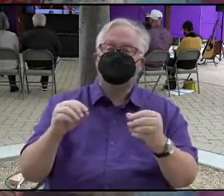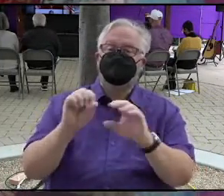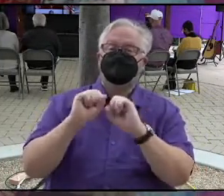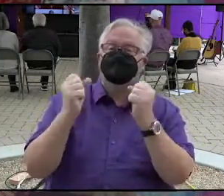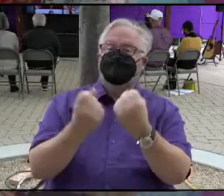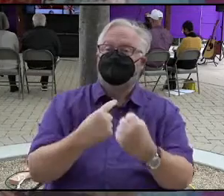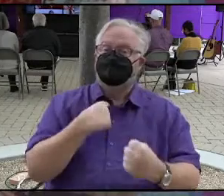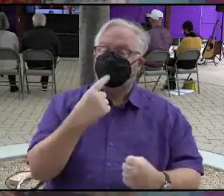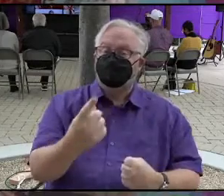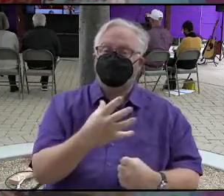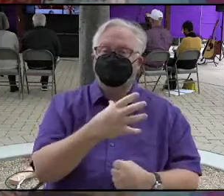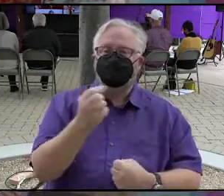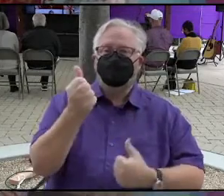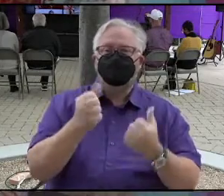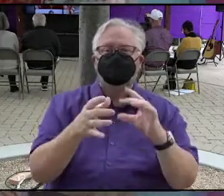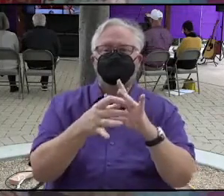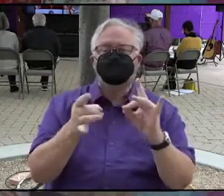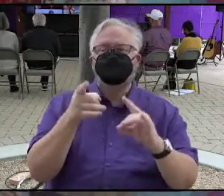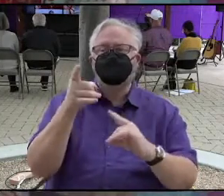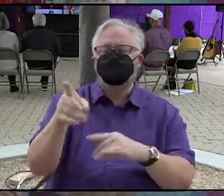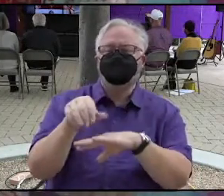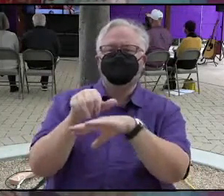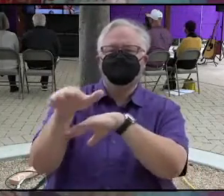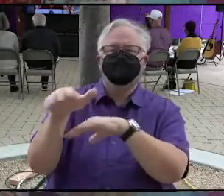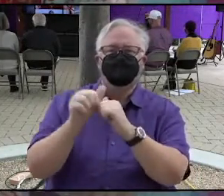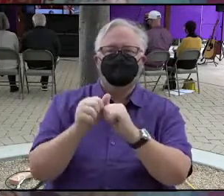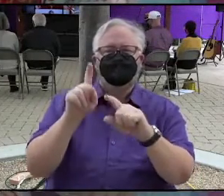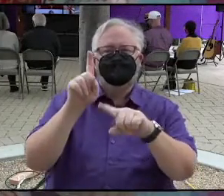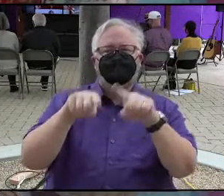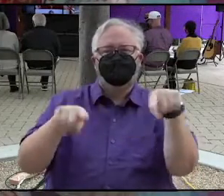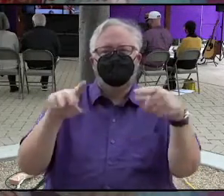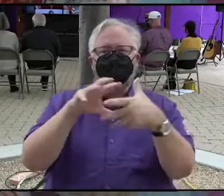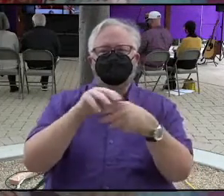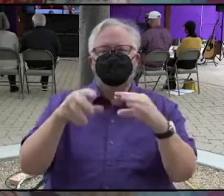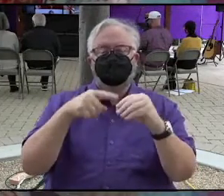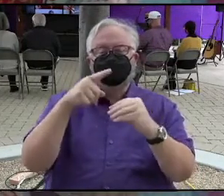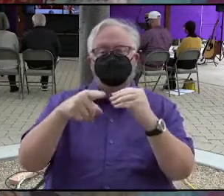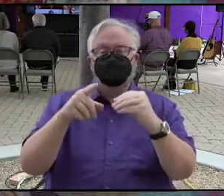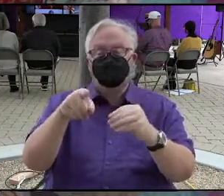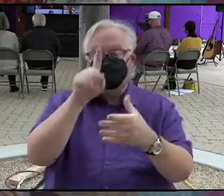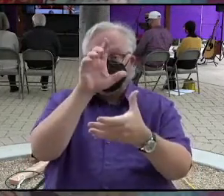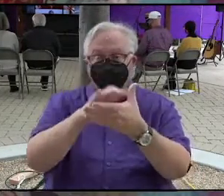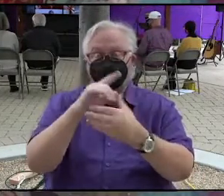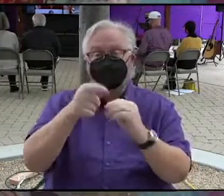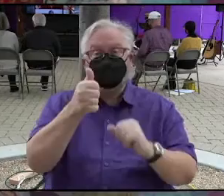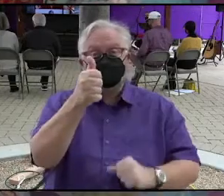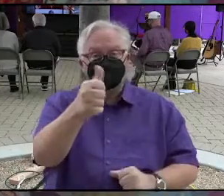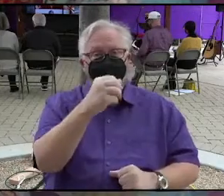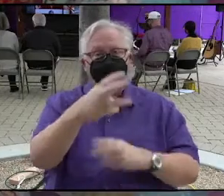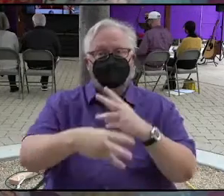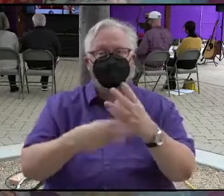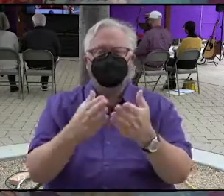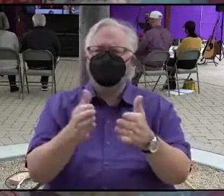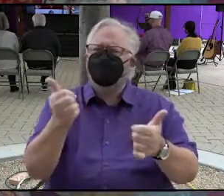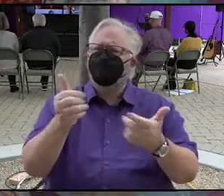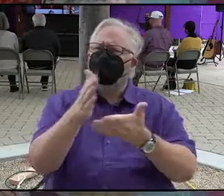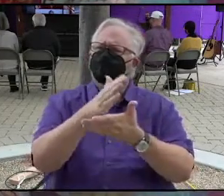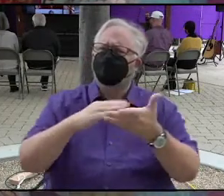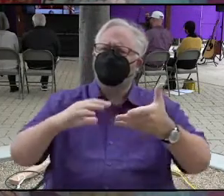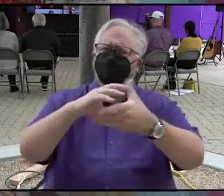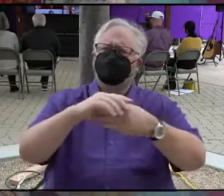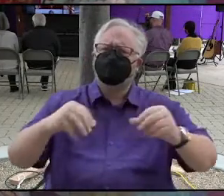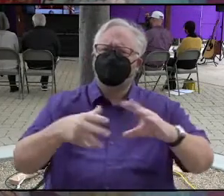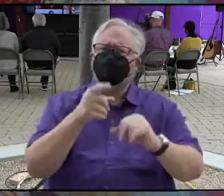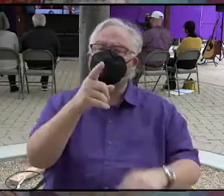as what messages you're sending with the stories you believe about yourself and the world. What parts of those stories do you